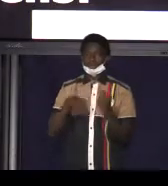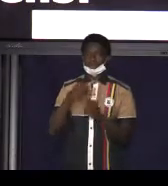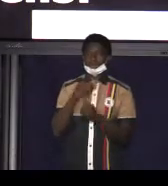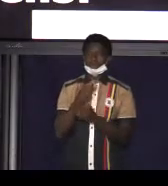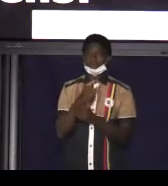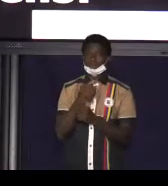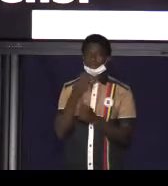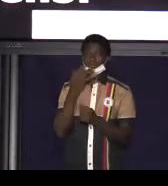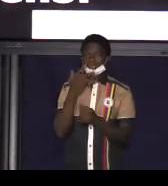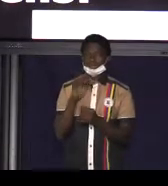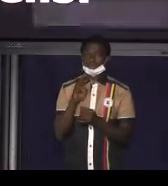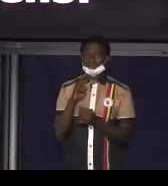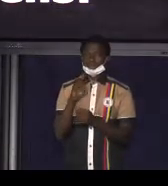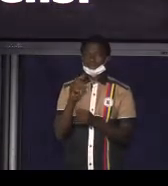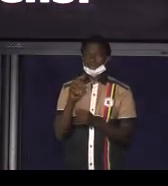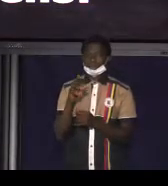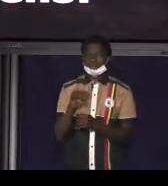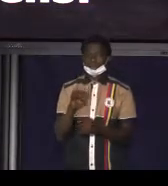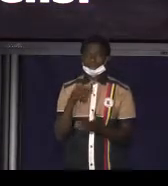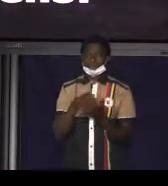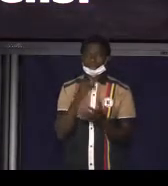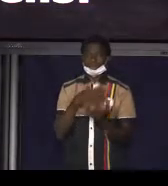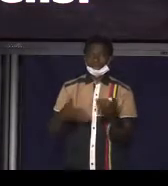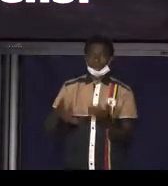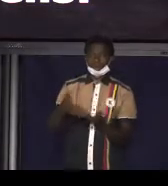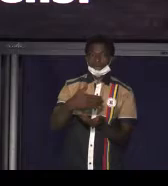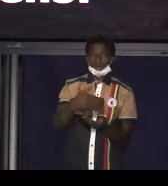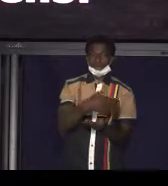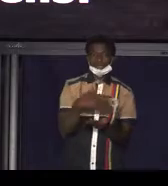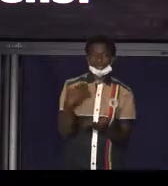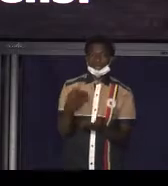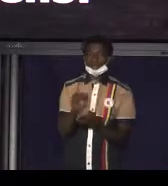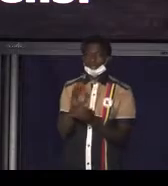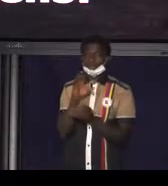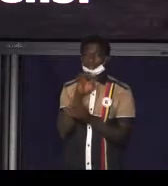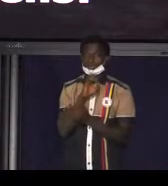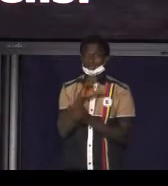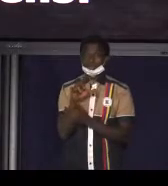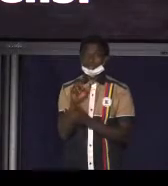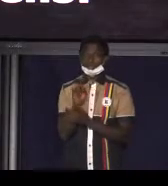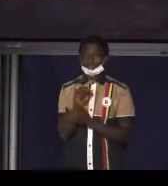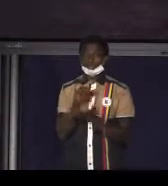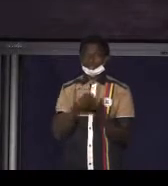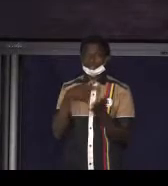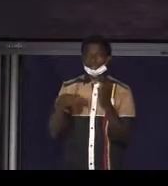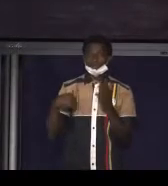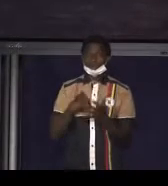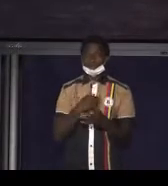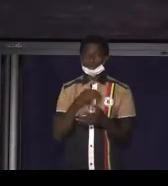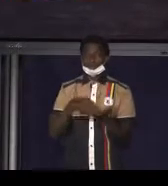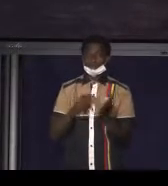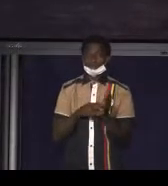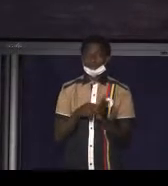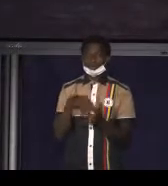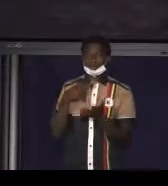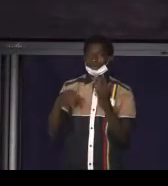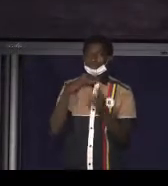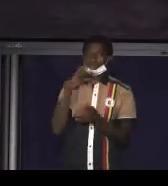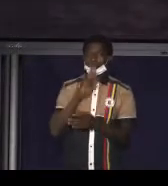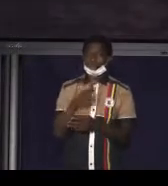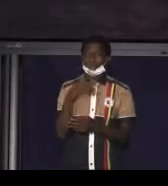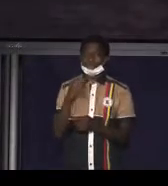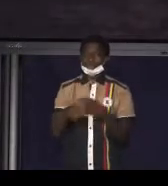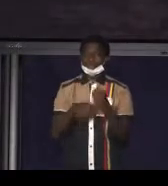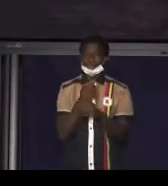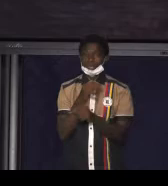battery, we are talking about the collection of cells. That's what we mean by a battery. What are